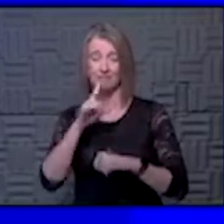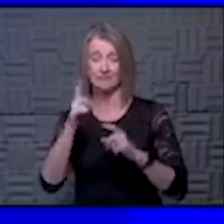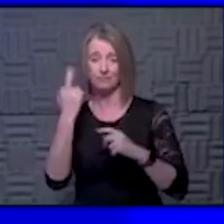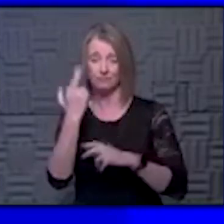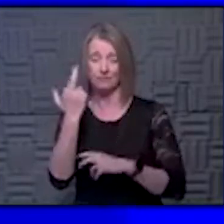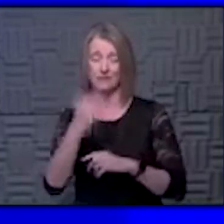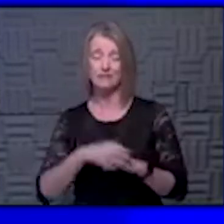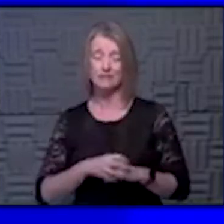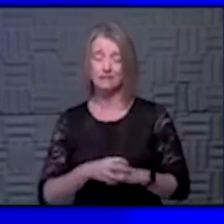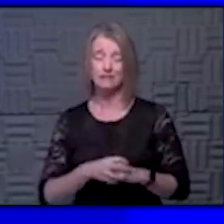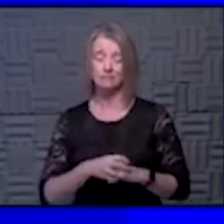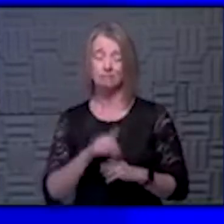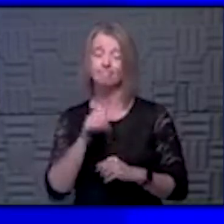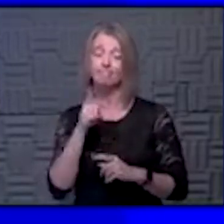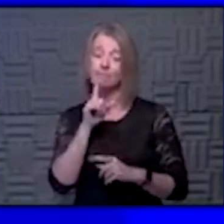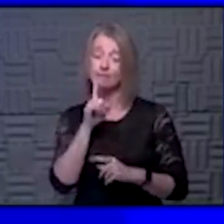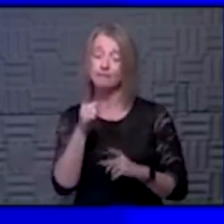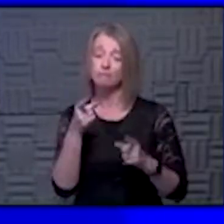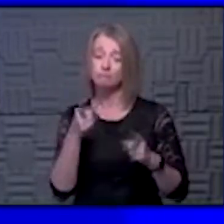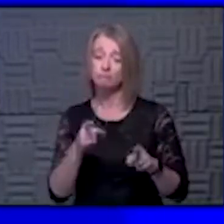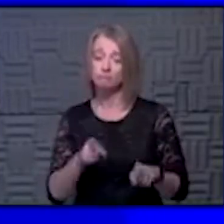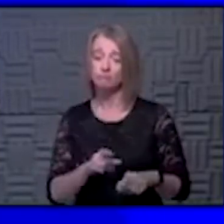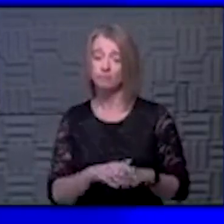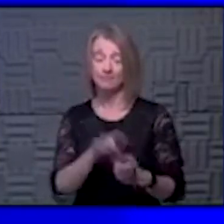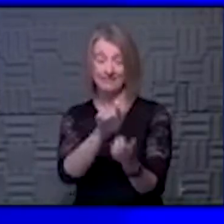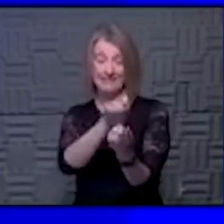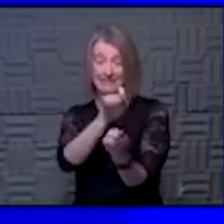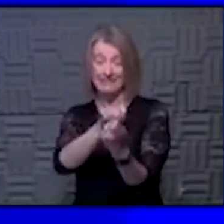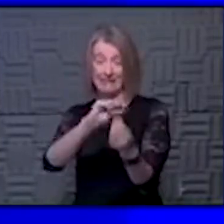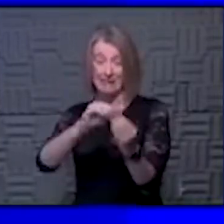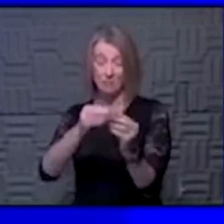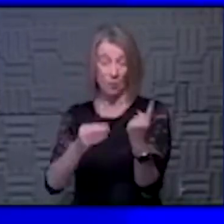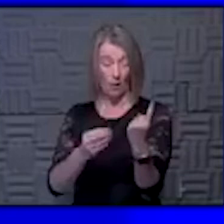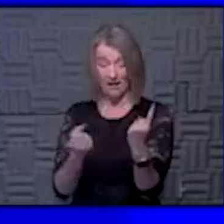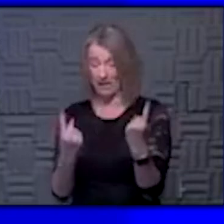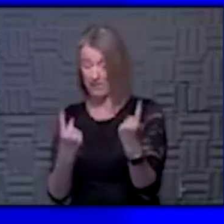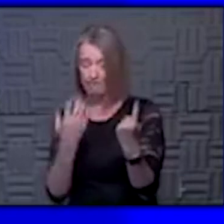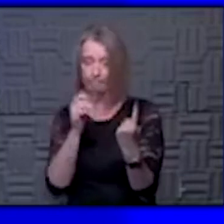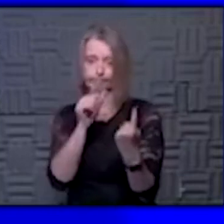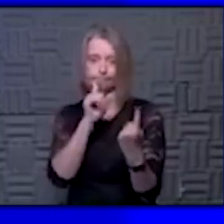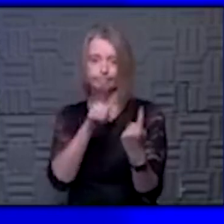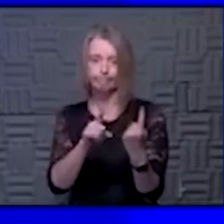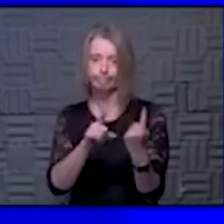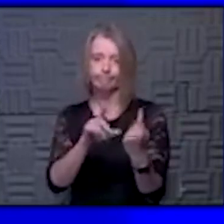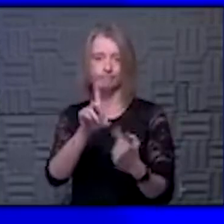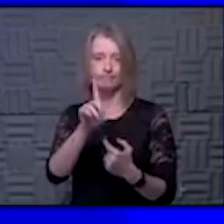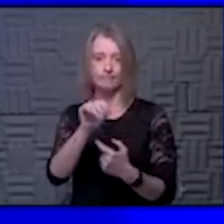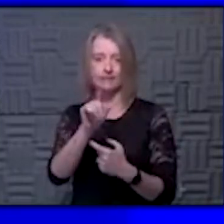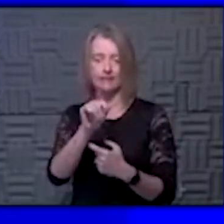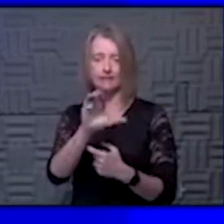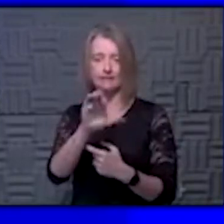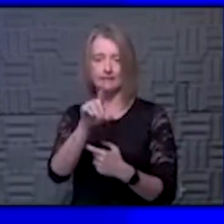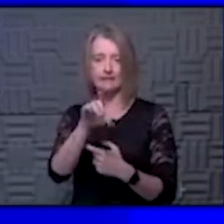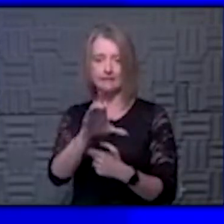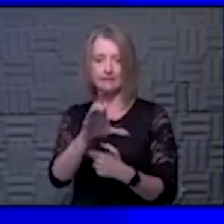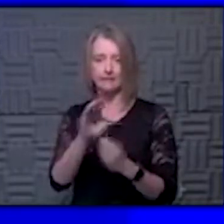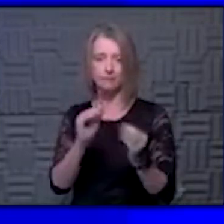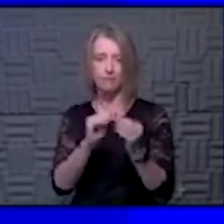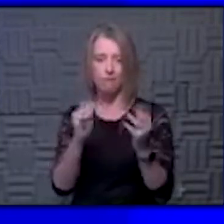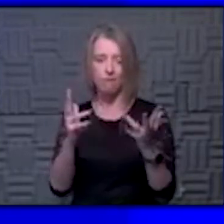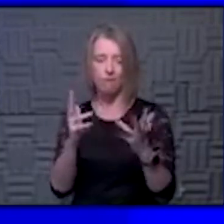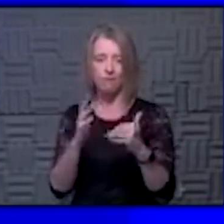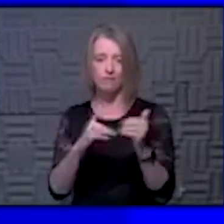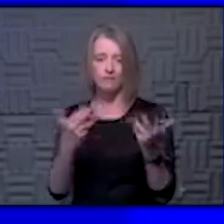different reasons. So it does happen. I don't know the exact numbers about 1 in 11. Again, the data sets that the CDC looks at are much greater